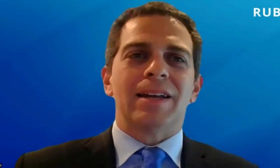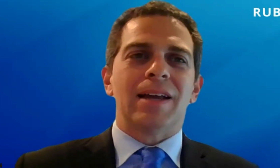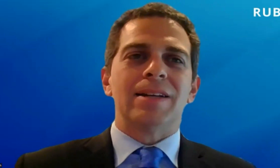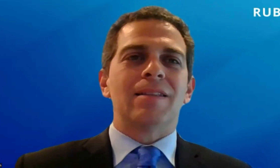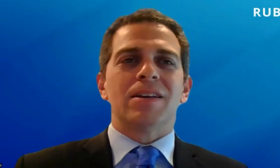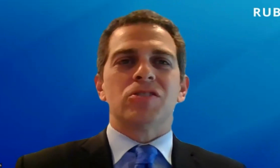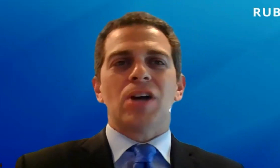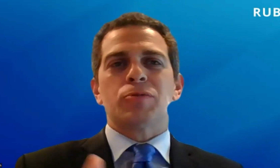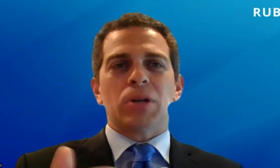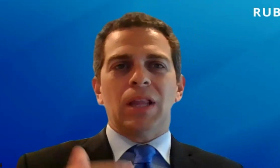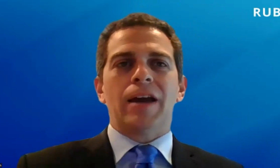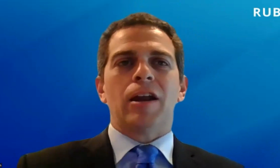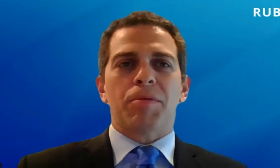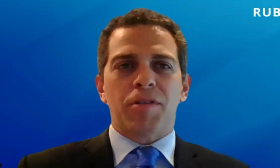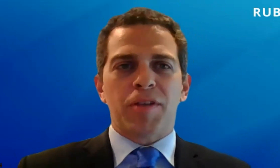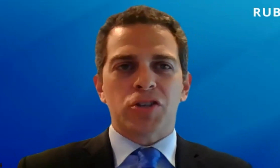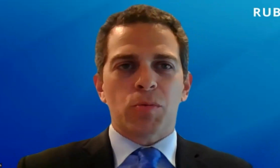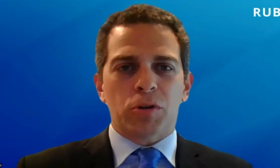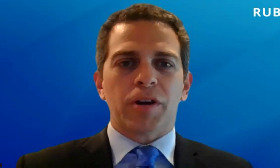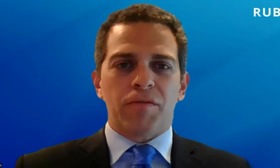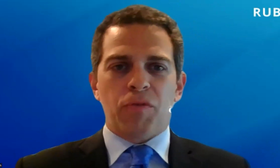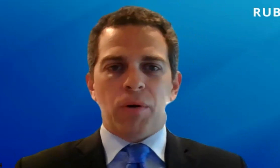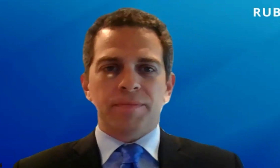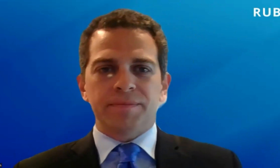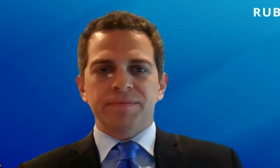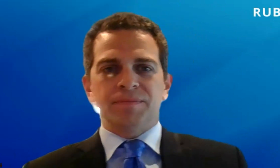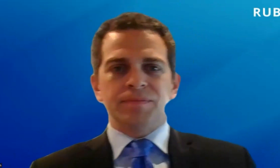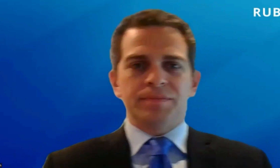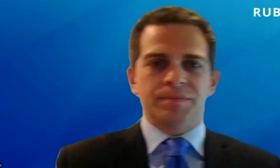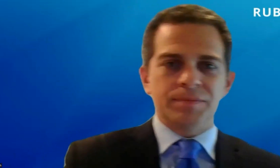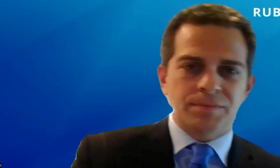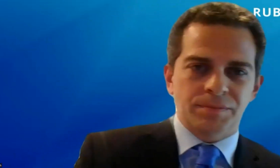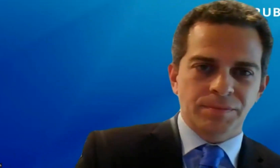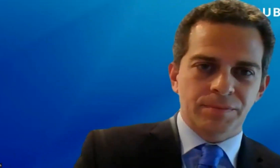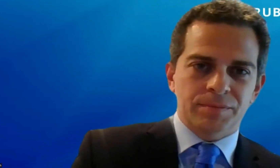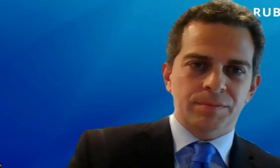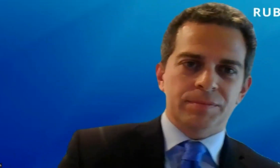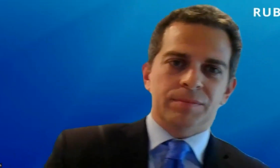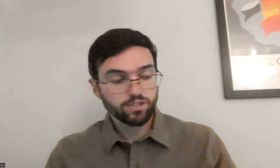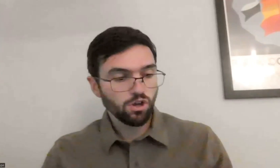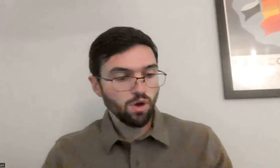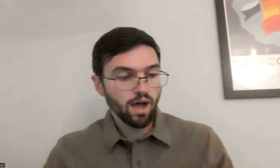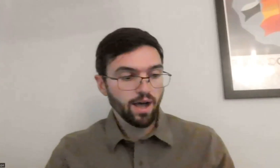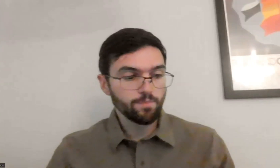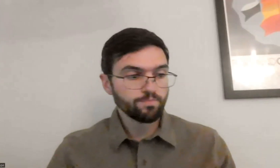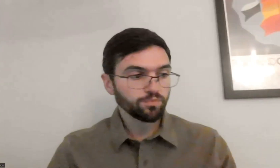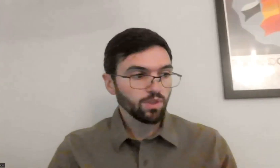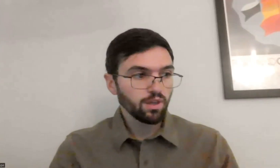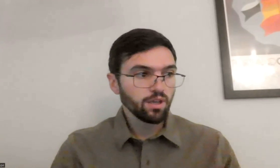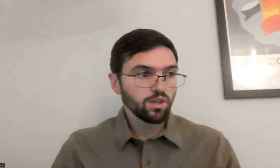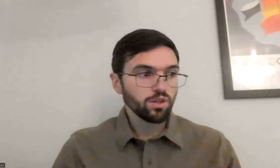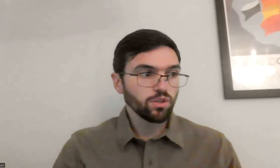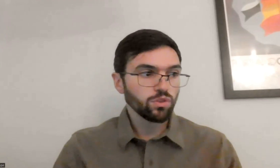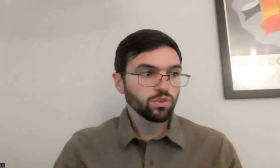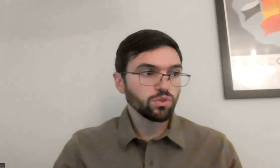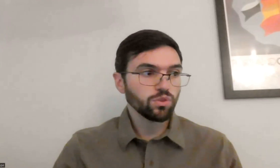it like? And did this job sort of line up with the things you were looking for? Yeah, so